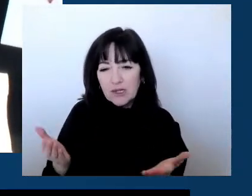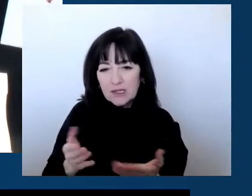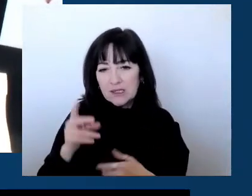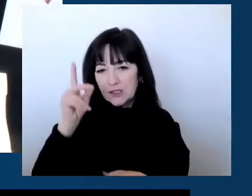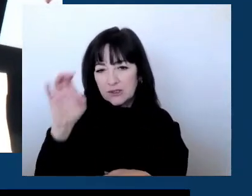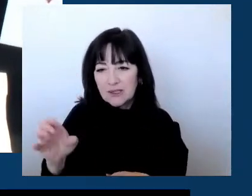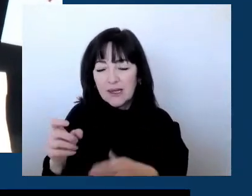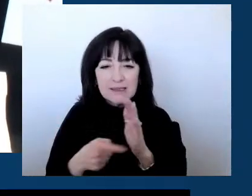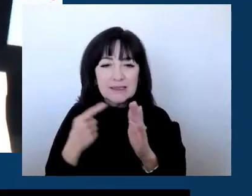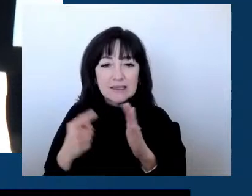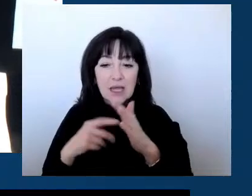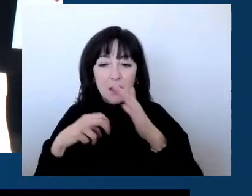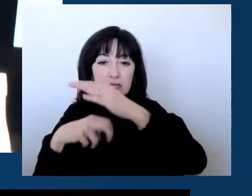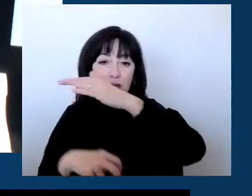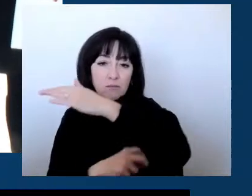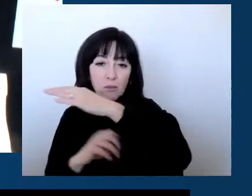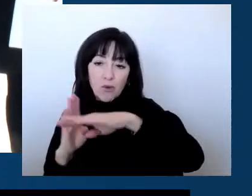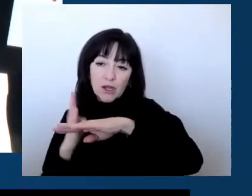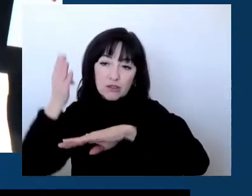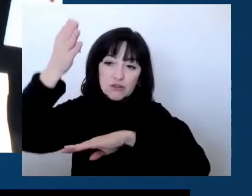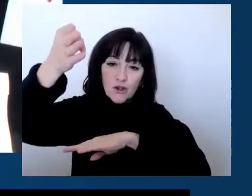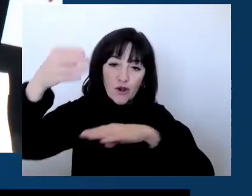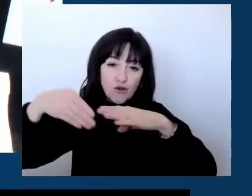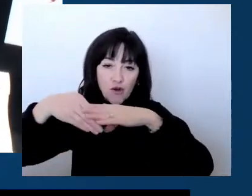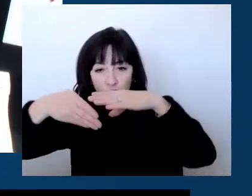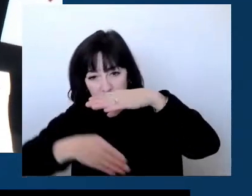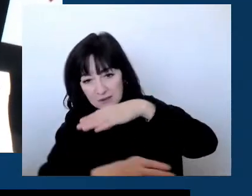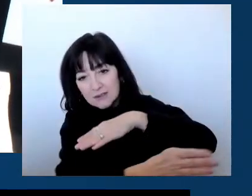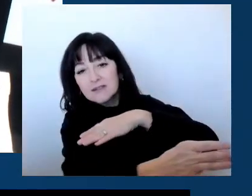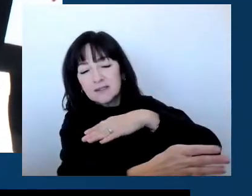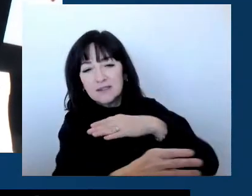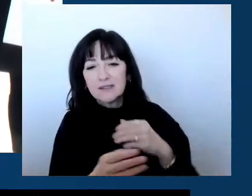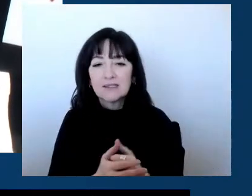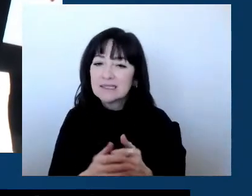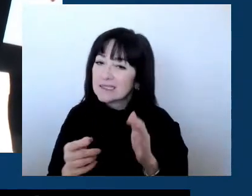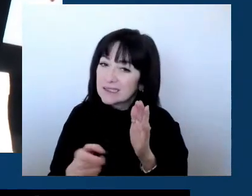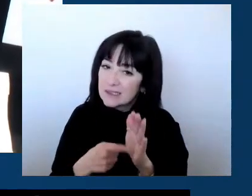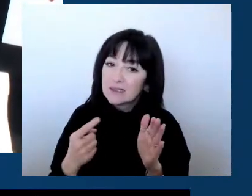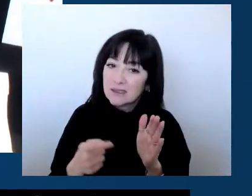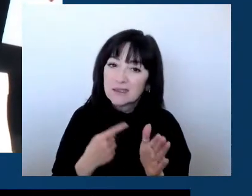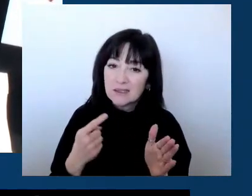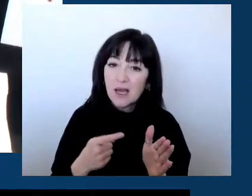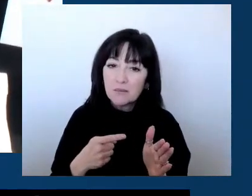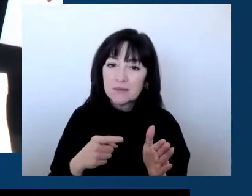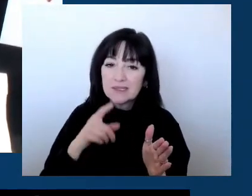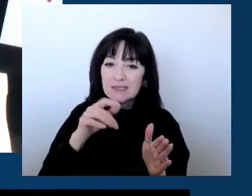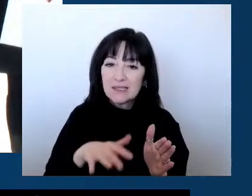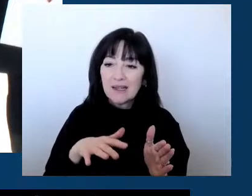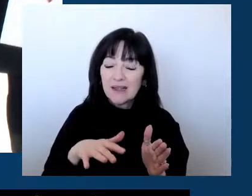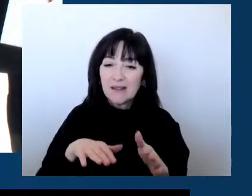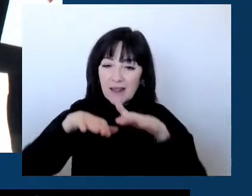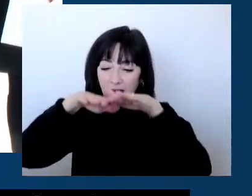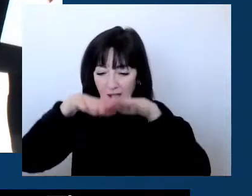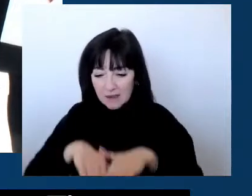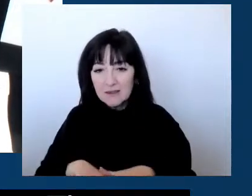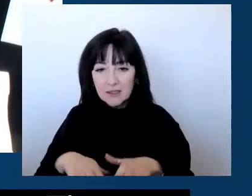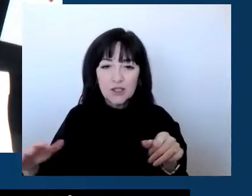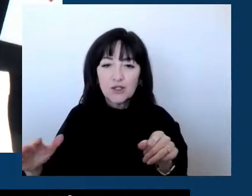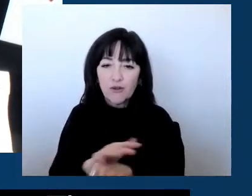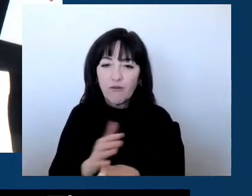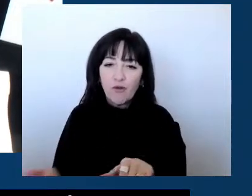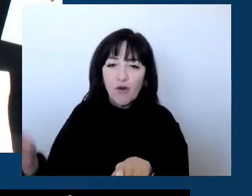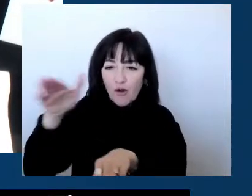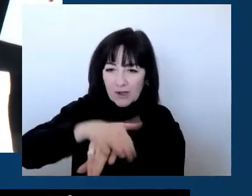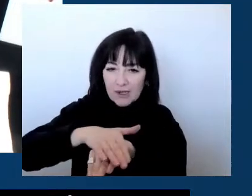beneath a highway, a stretch of right-of-way. Sometimes actually submerge it completely and cap it. And then you have that rarest of things, which is